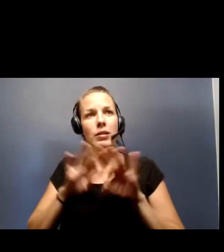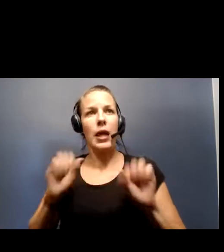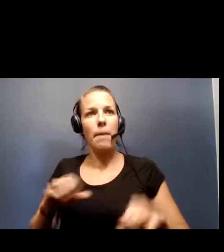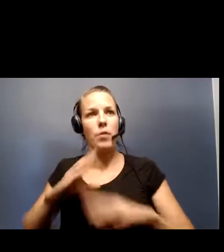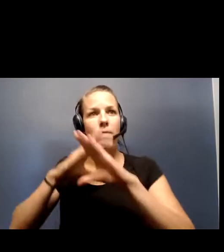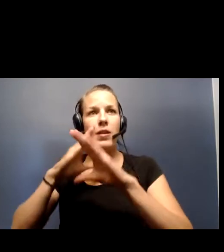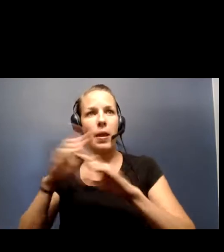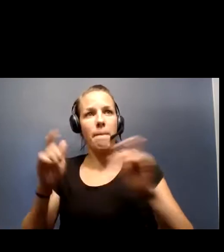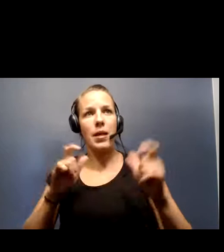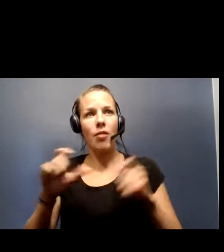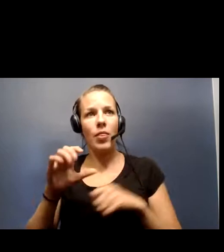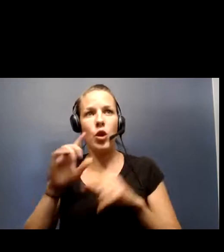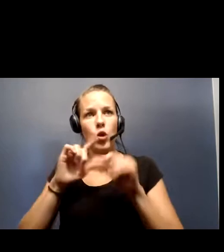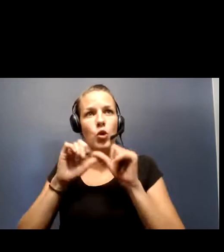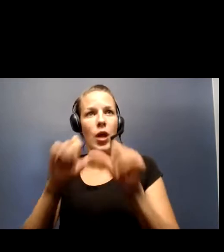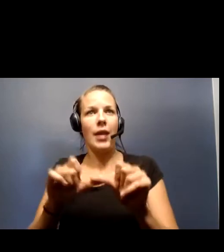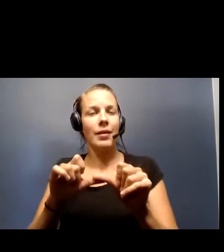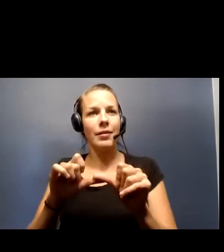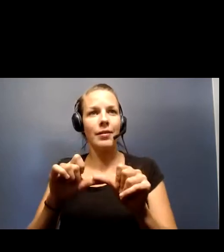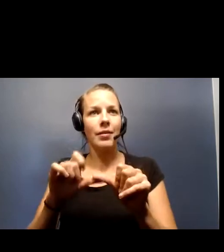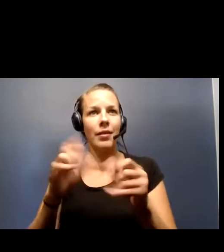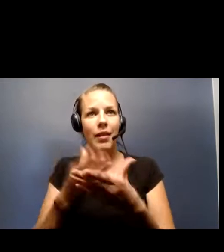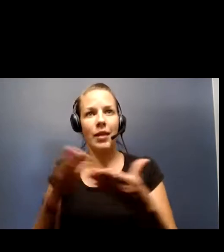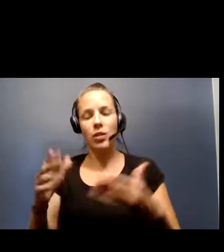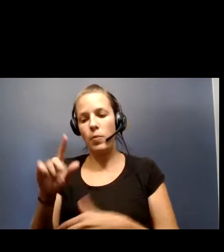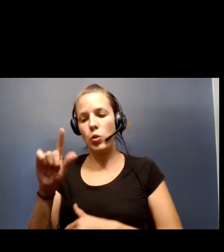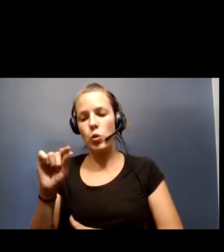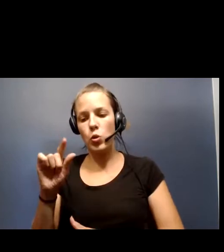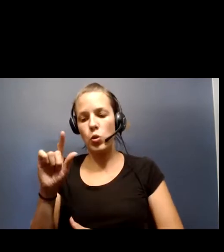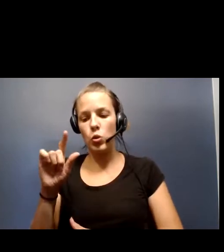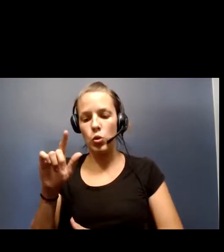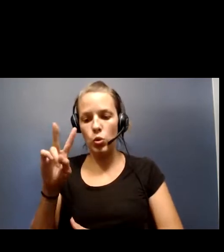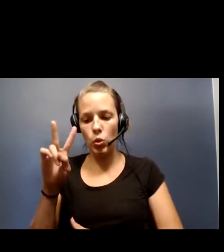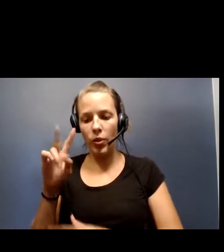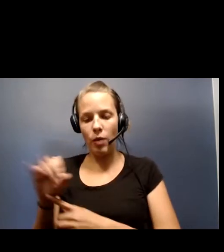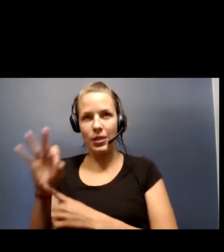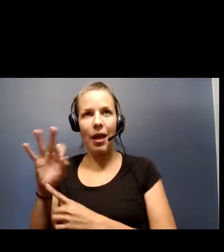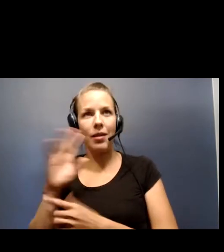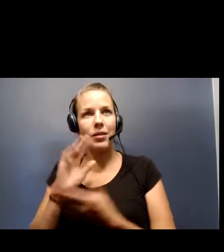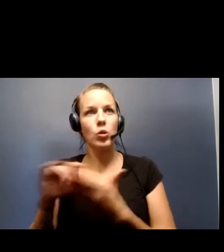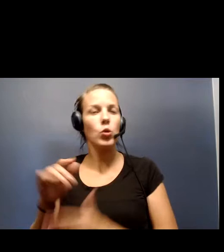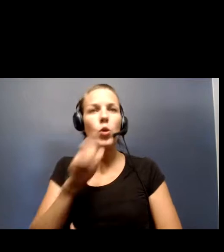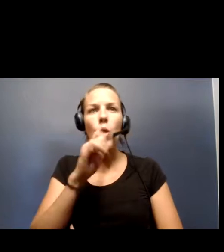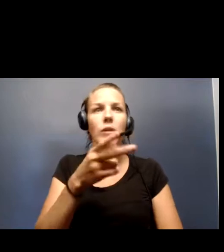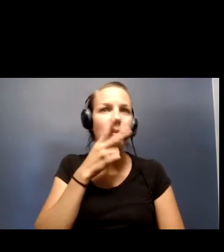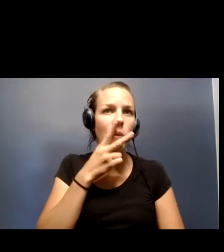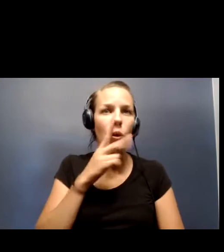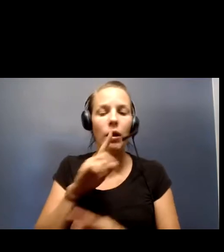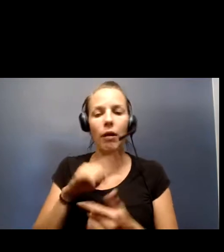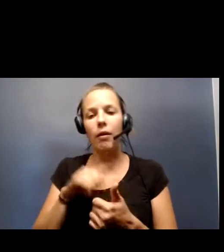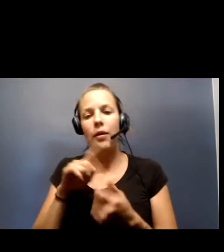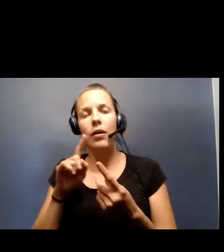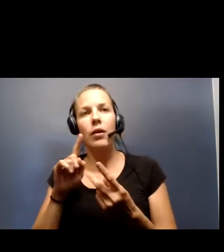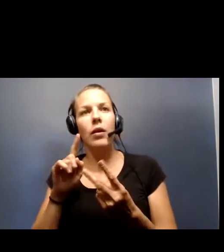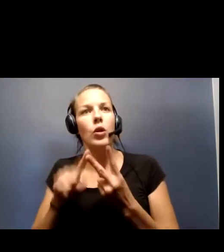those chronic conditions that came out of a 2009 study. 1 is don't smoke. 2, maintain or achieve a